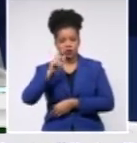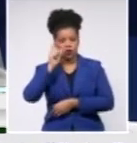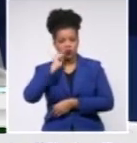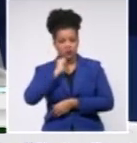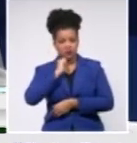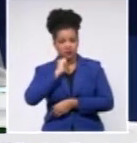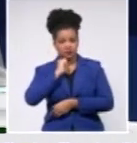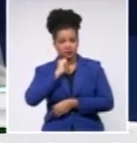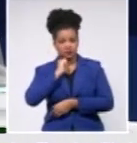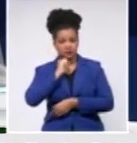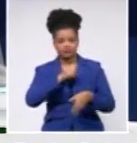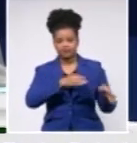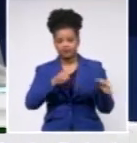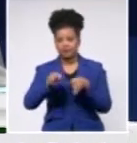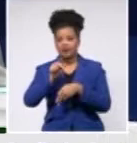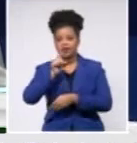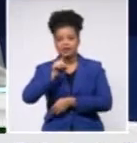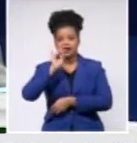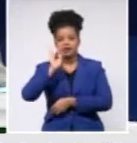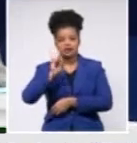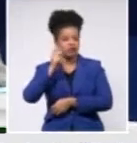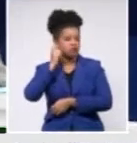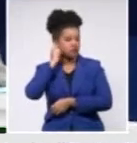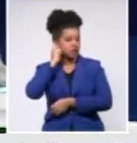49.3% of all diagnosed cases.